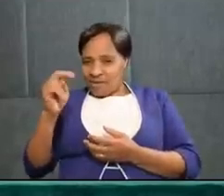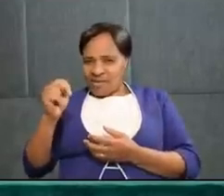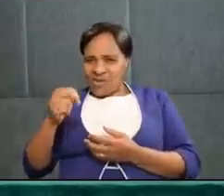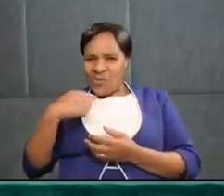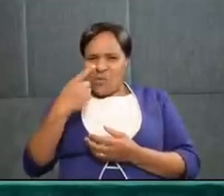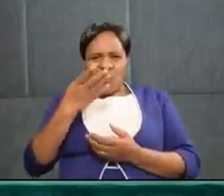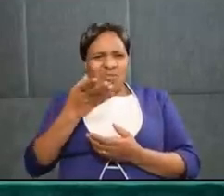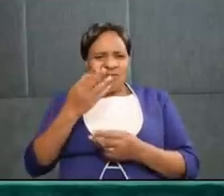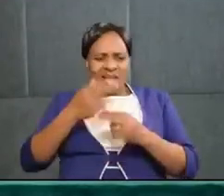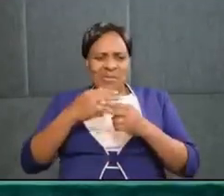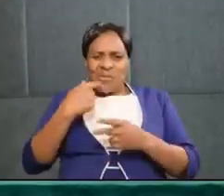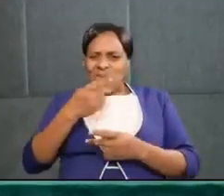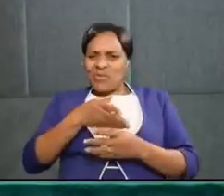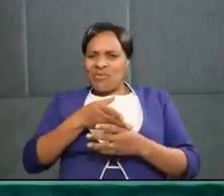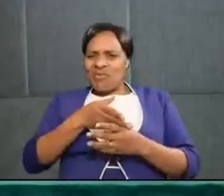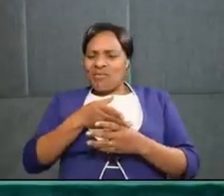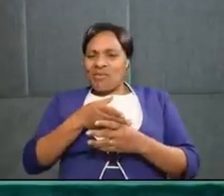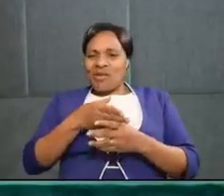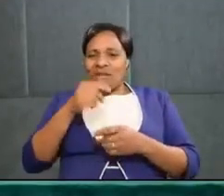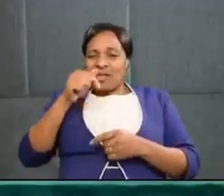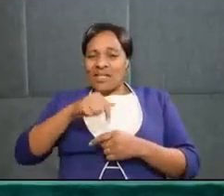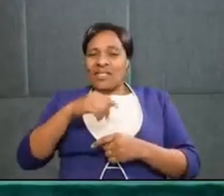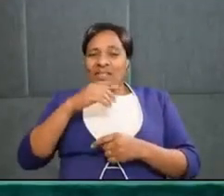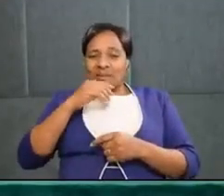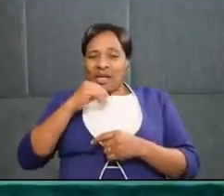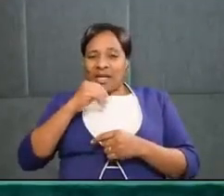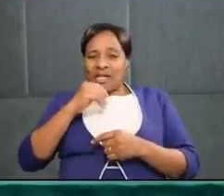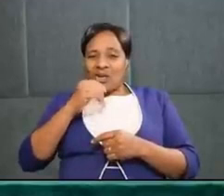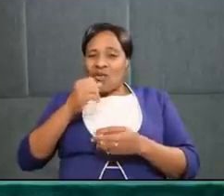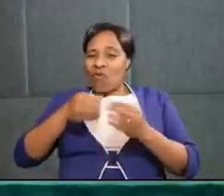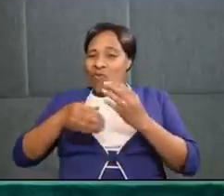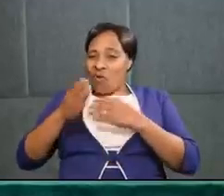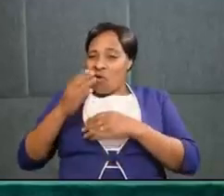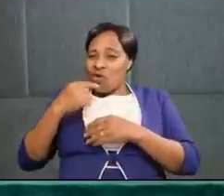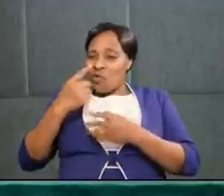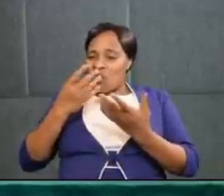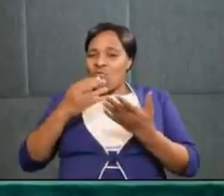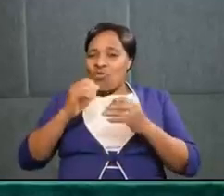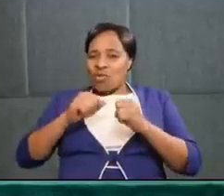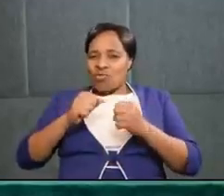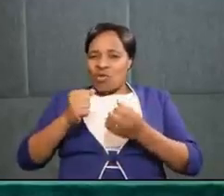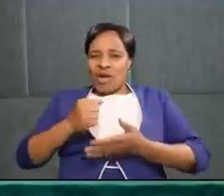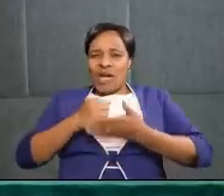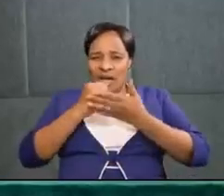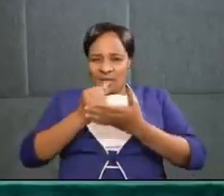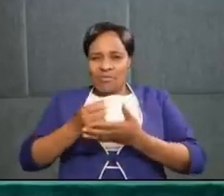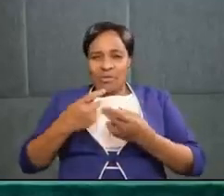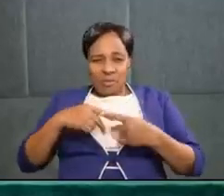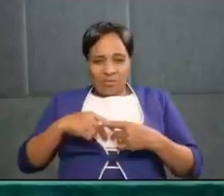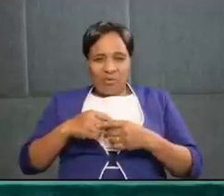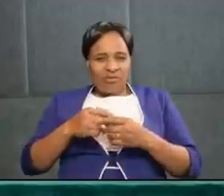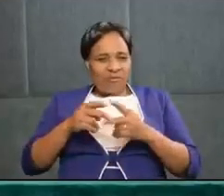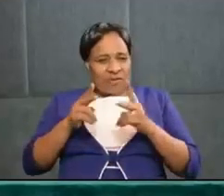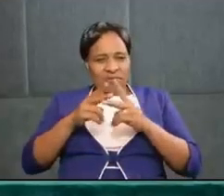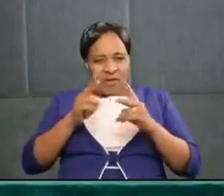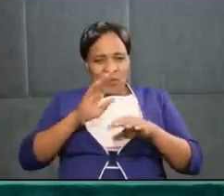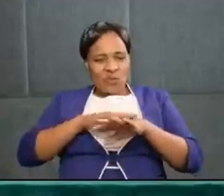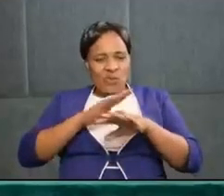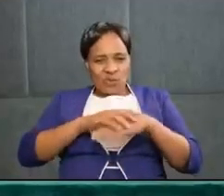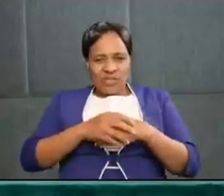was Gamaliel? Gamaliel was a respected man of the law, and he was the teacher of Paul. Very